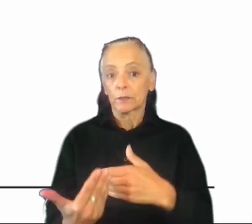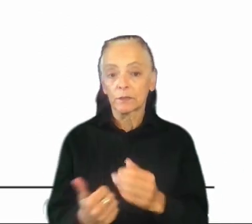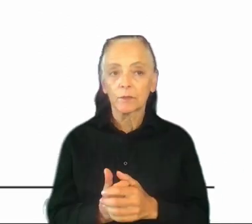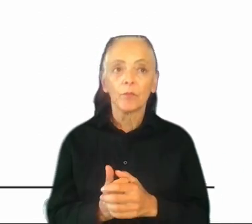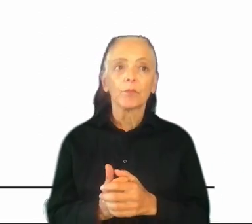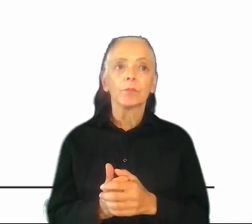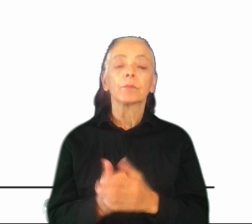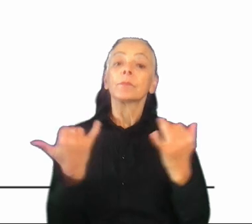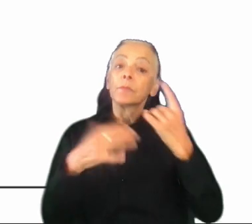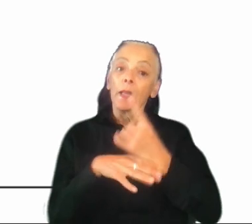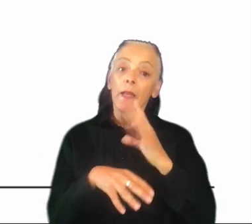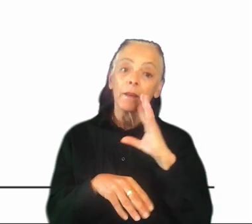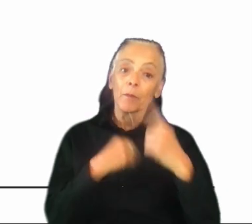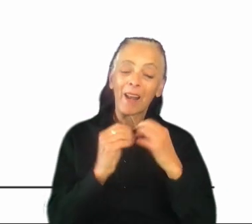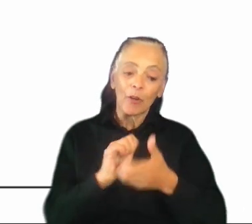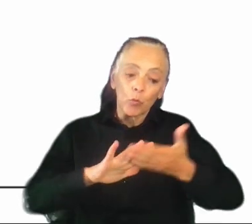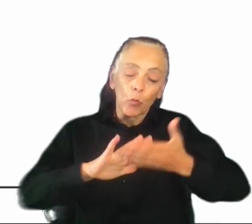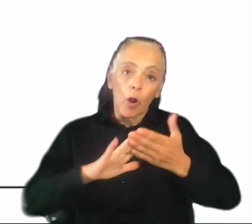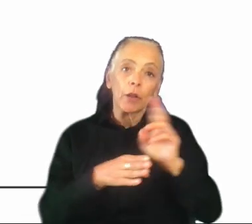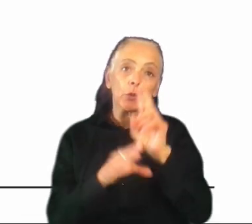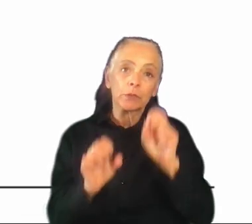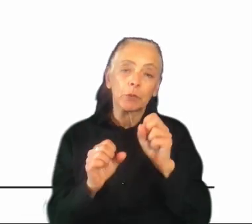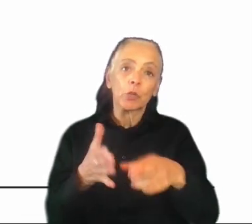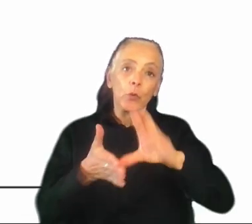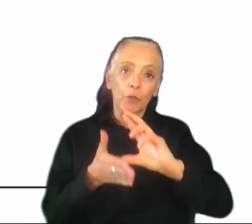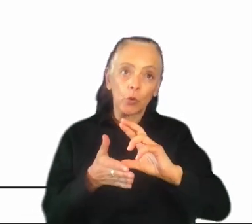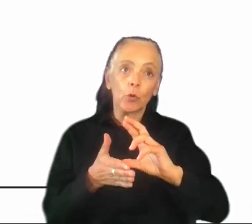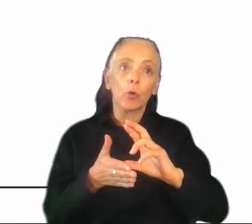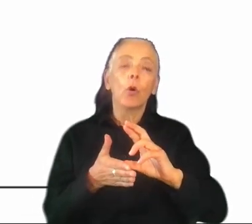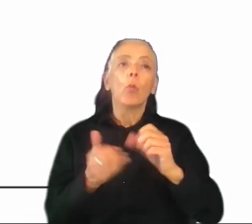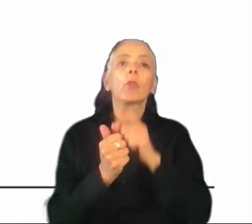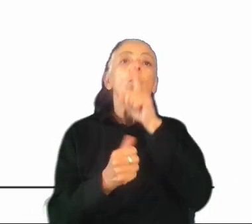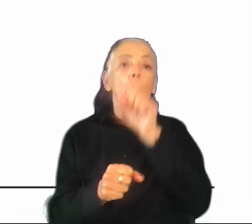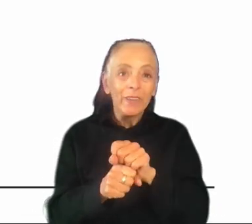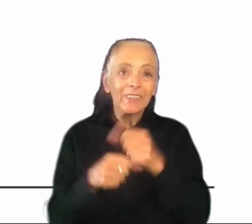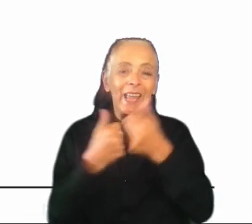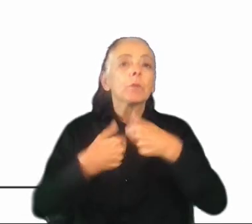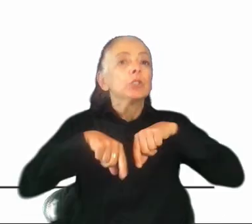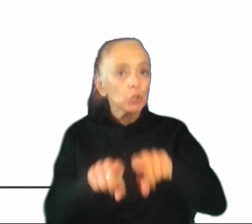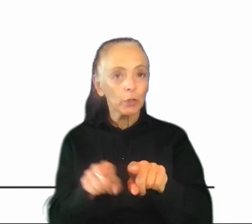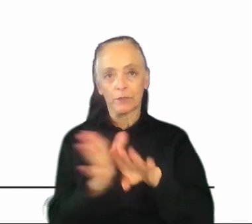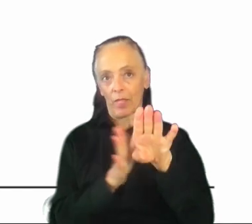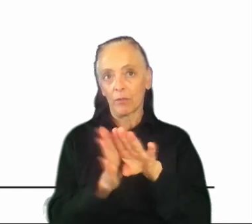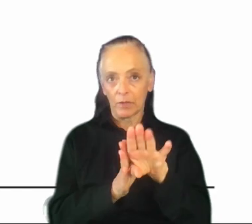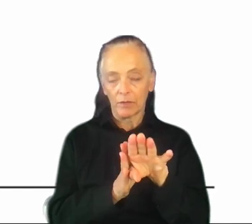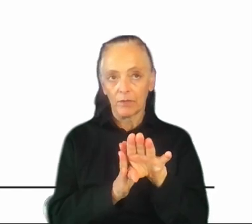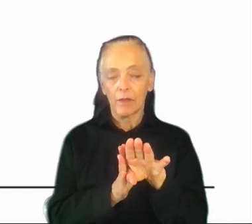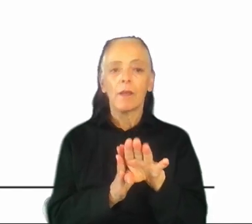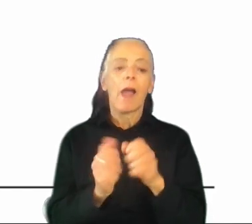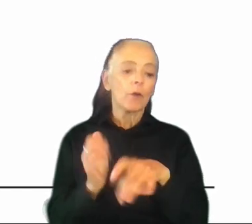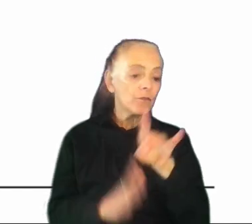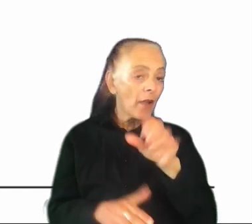what we're going to talk about today is how to run a usability review on a real game that is during development we'll talk about how to find the